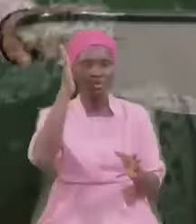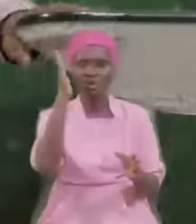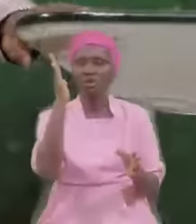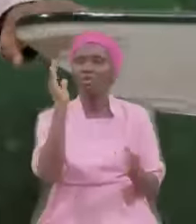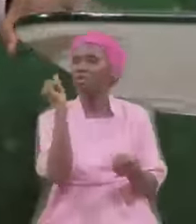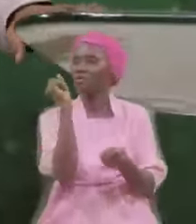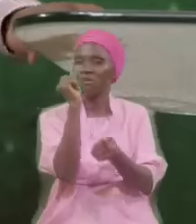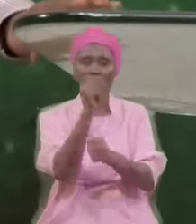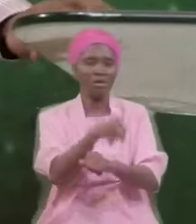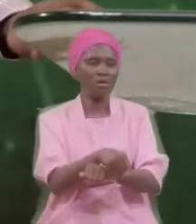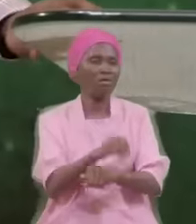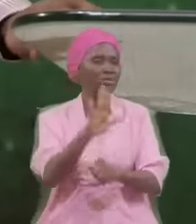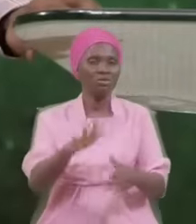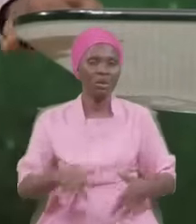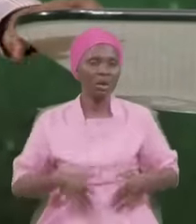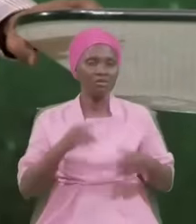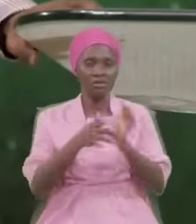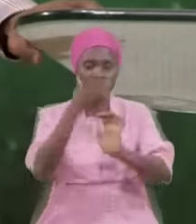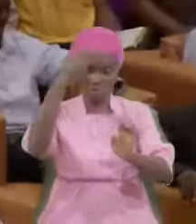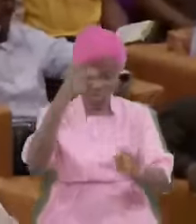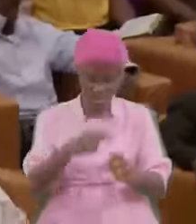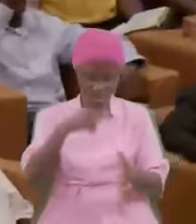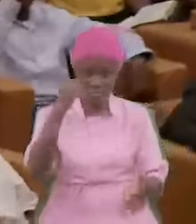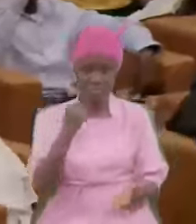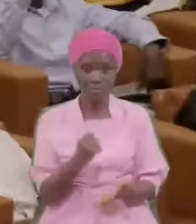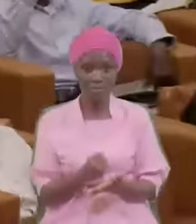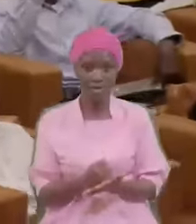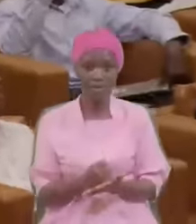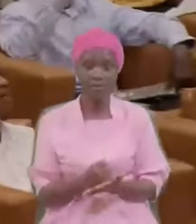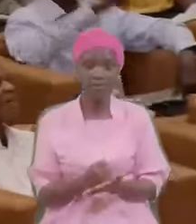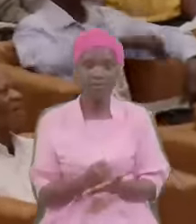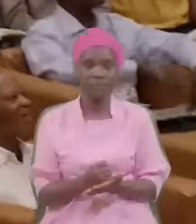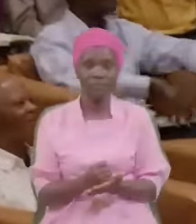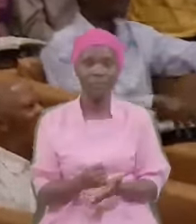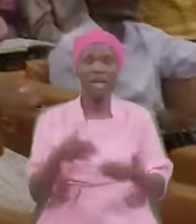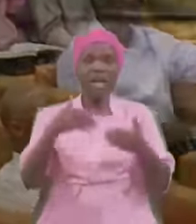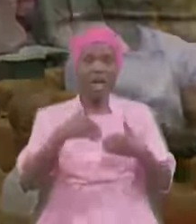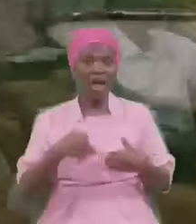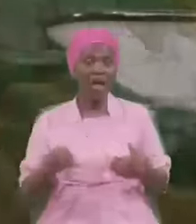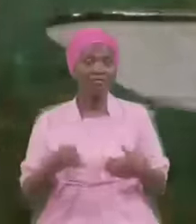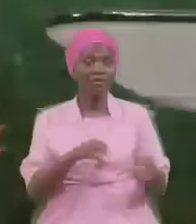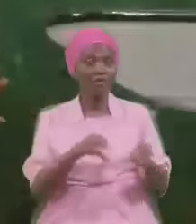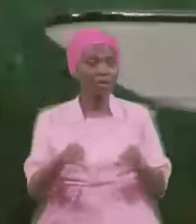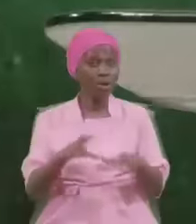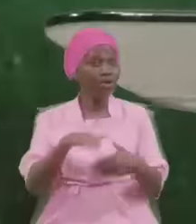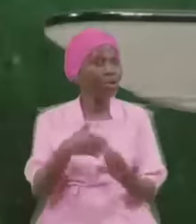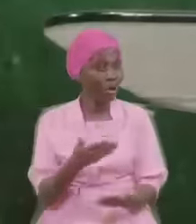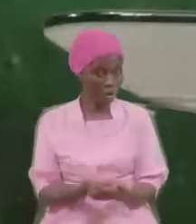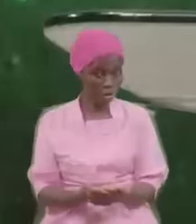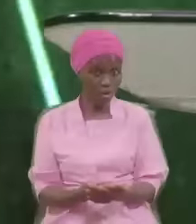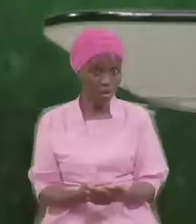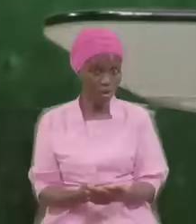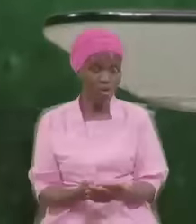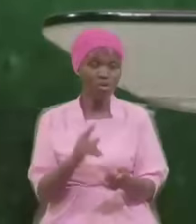prevail over your life in Jesus' name. Having done all